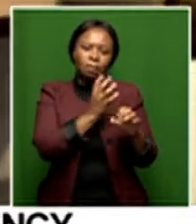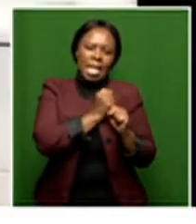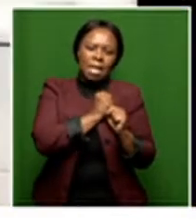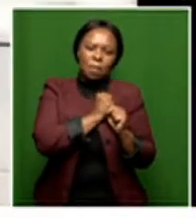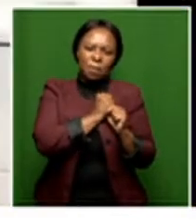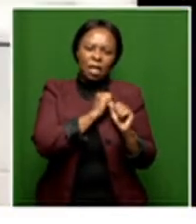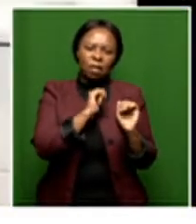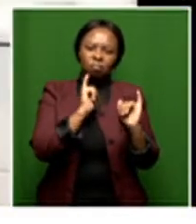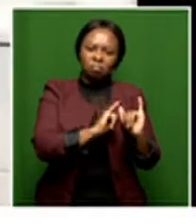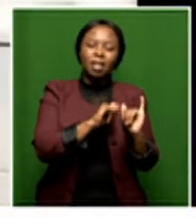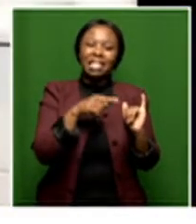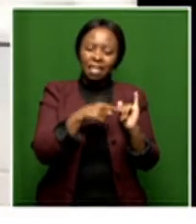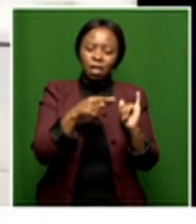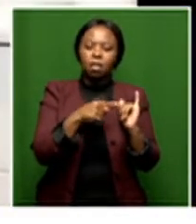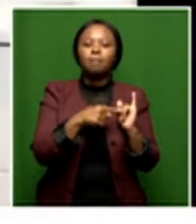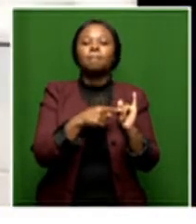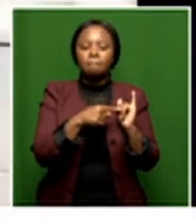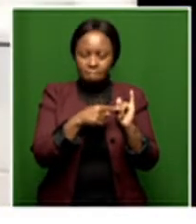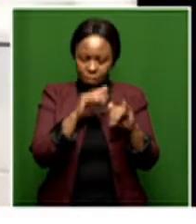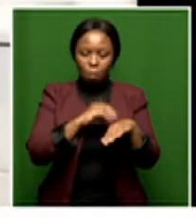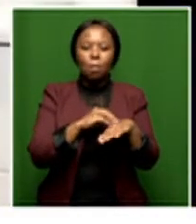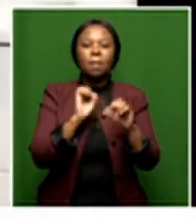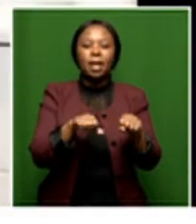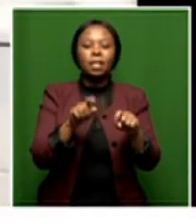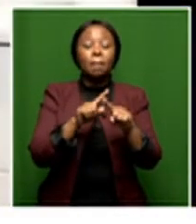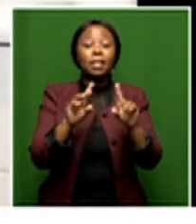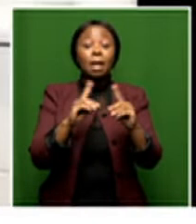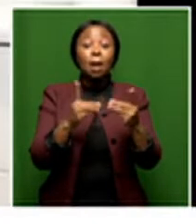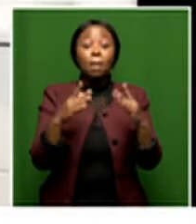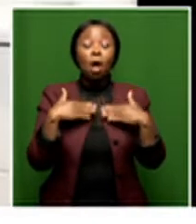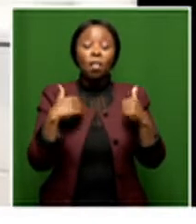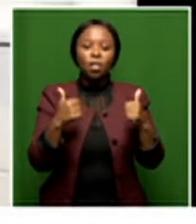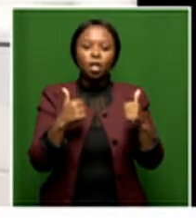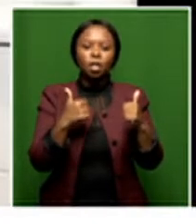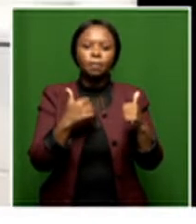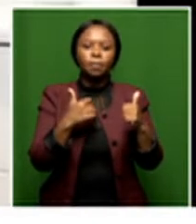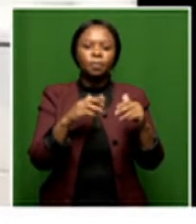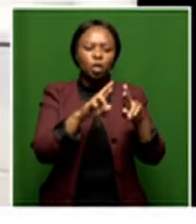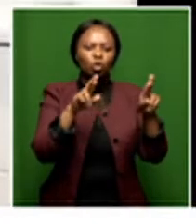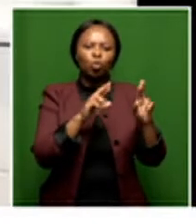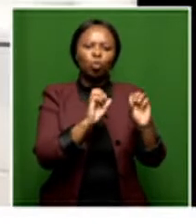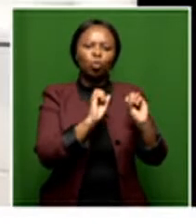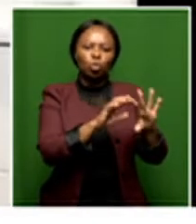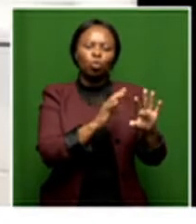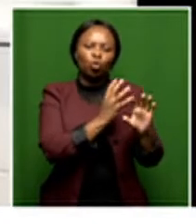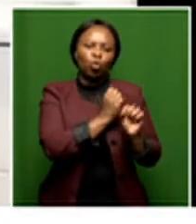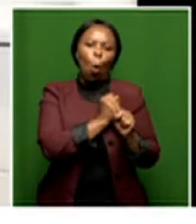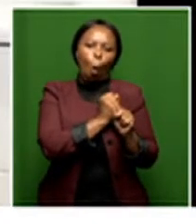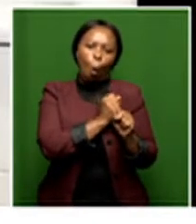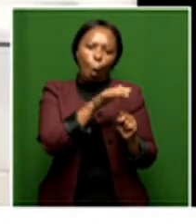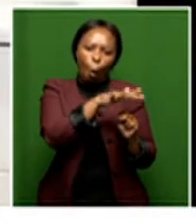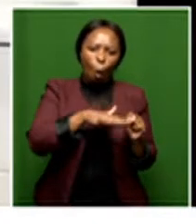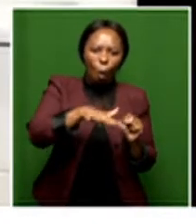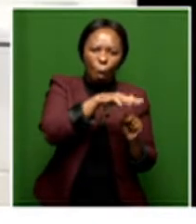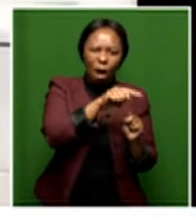But that has been looked at by the Department of Health. There's central storage and provincial storage facilities that will allow